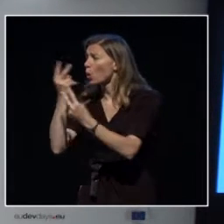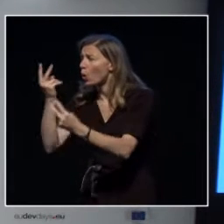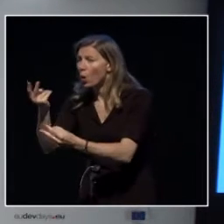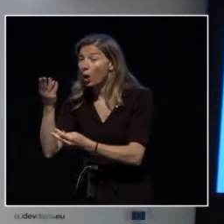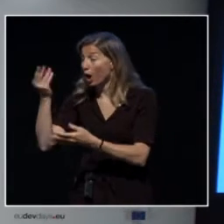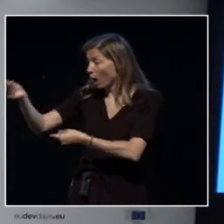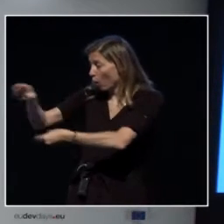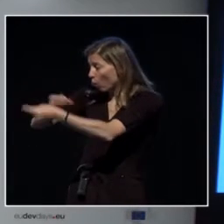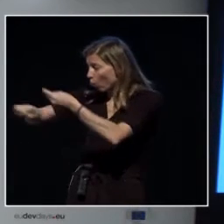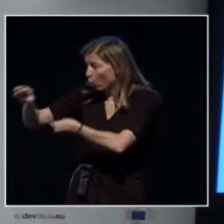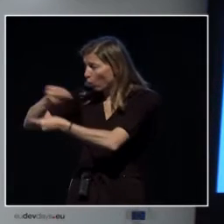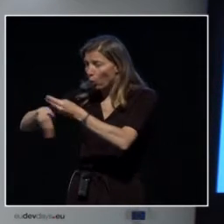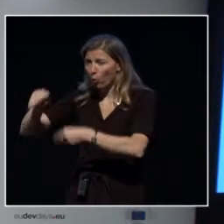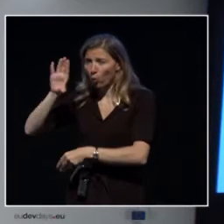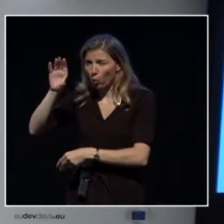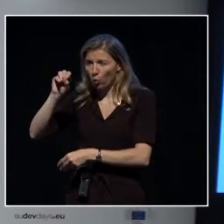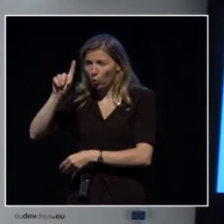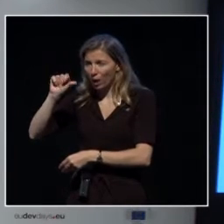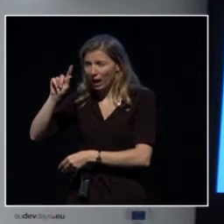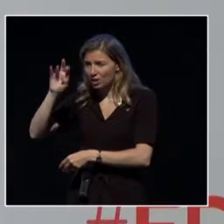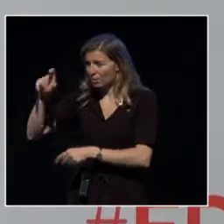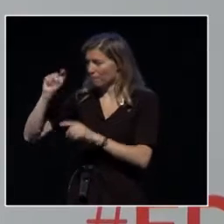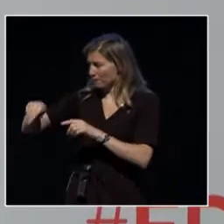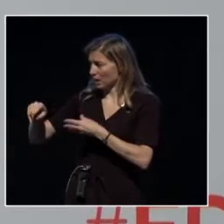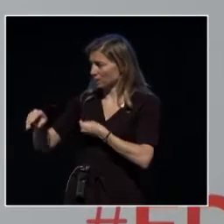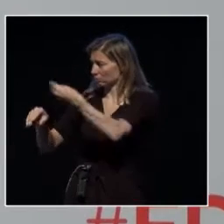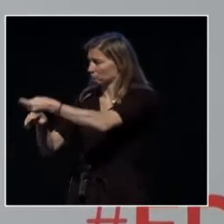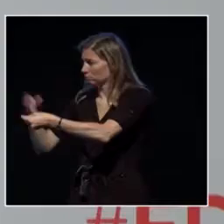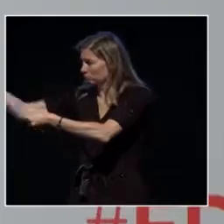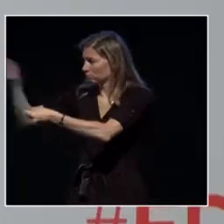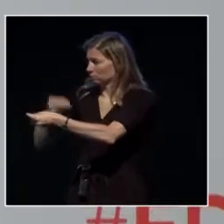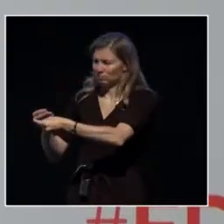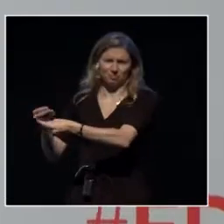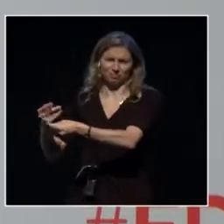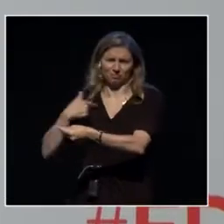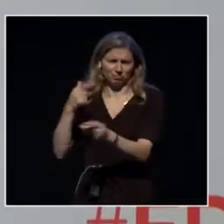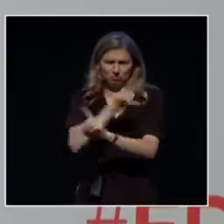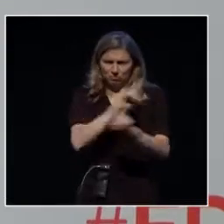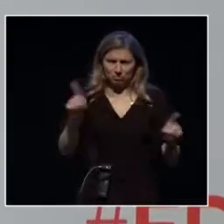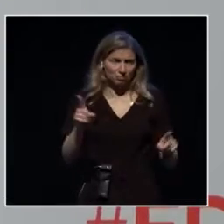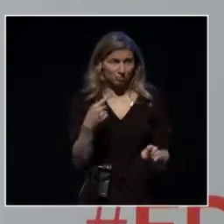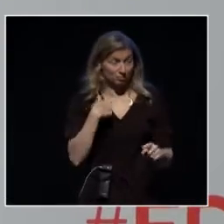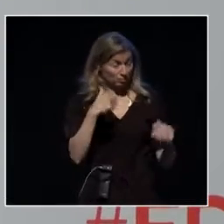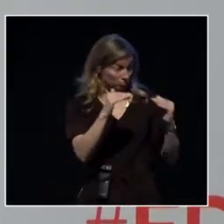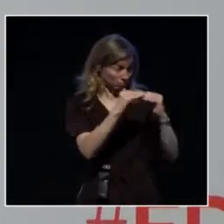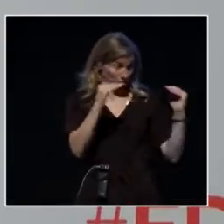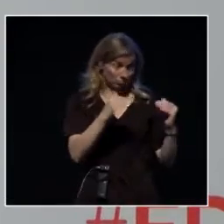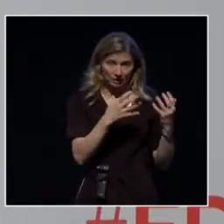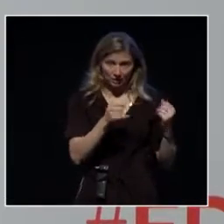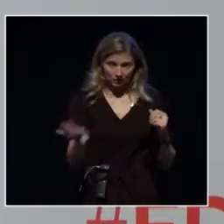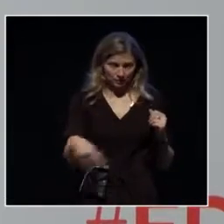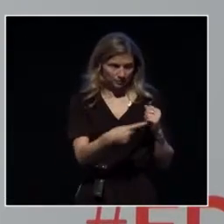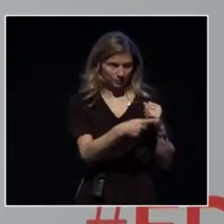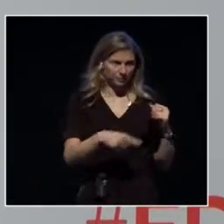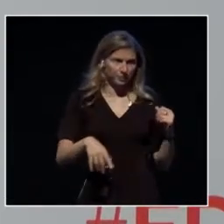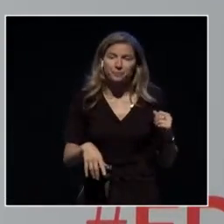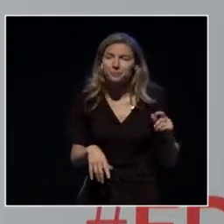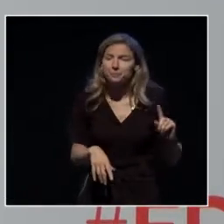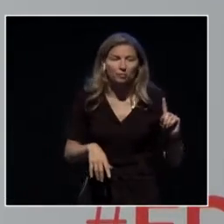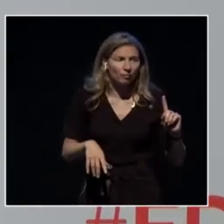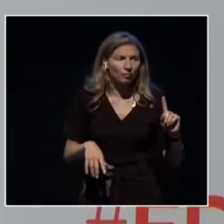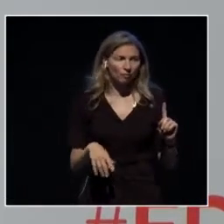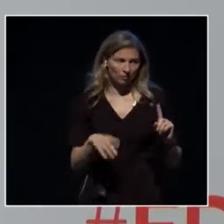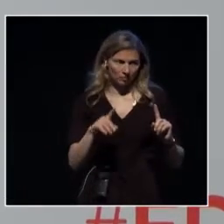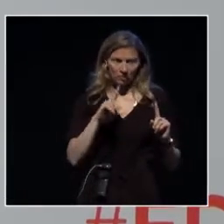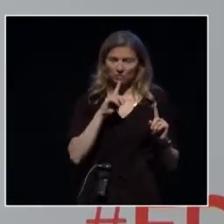have to have something before you get something from the bank. I said, forget it. So we don't have any collateral in our system. So we just eliminate it from